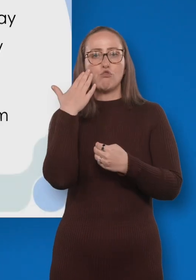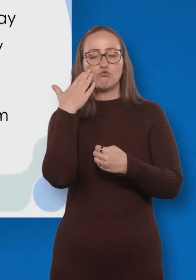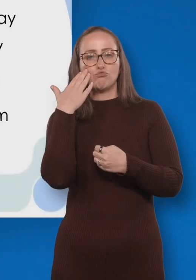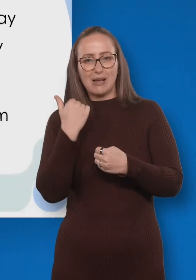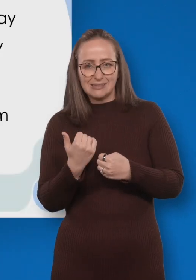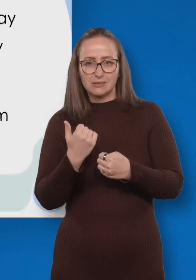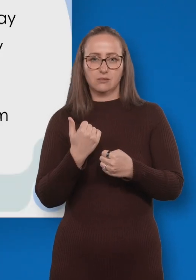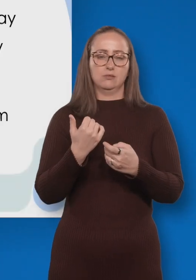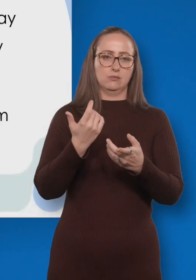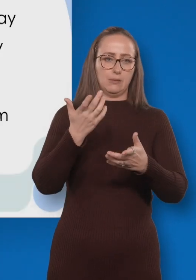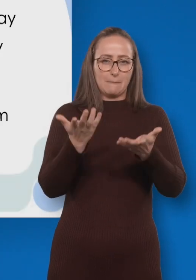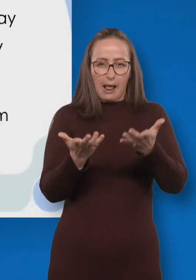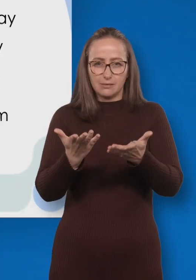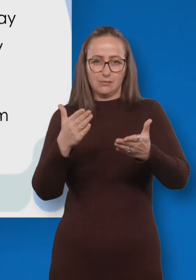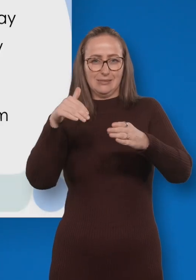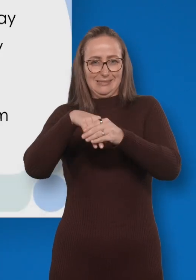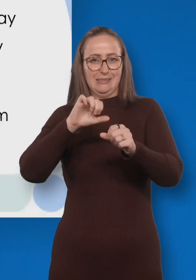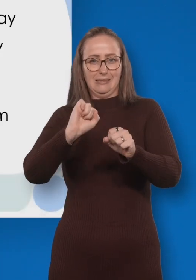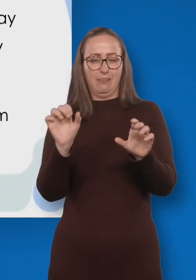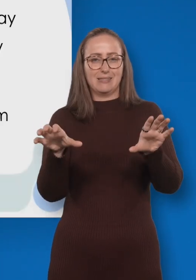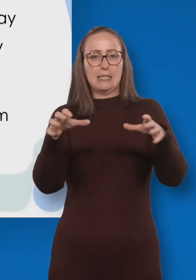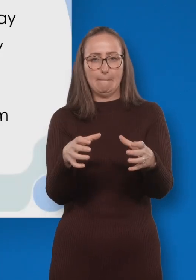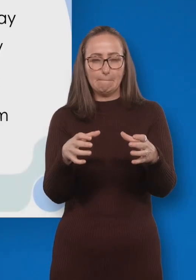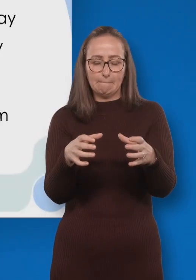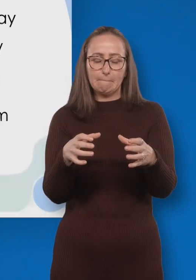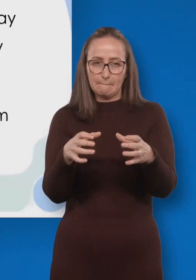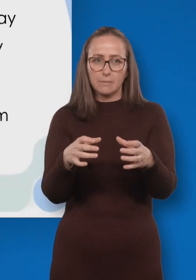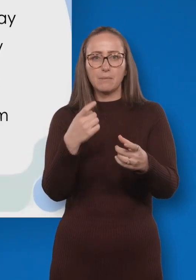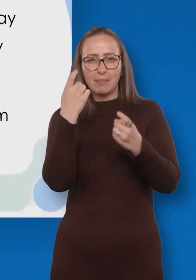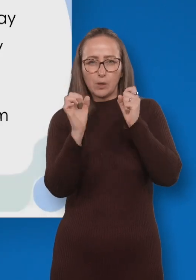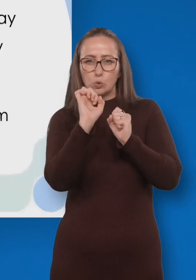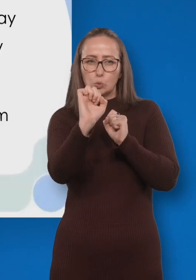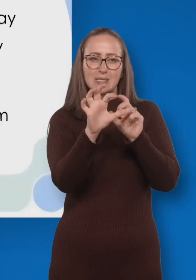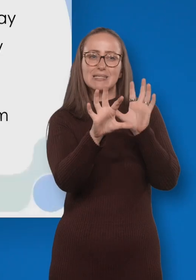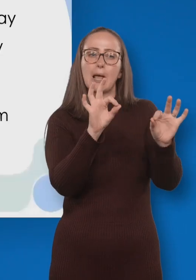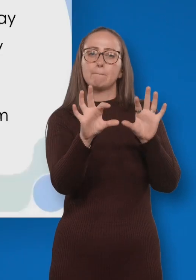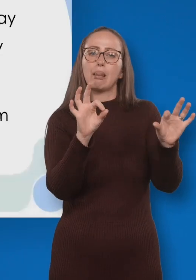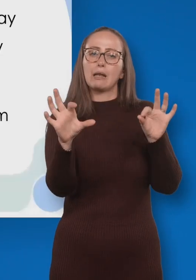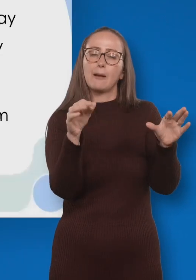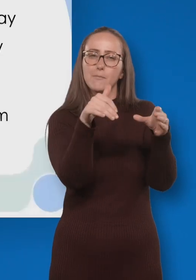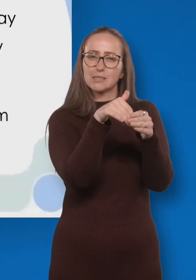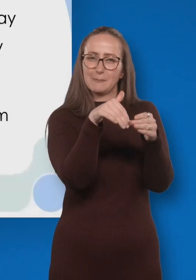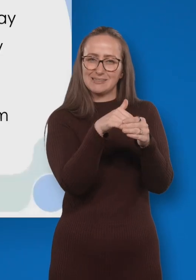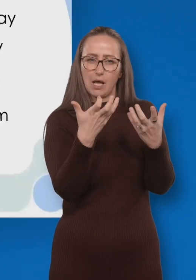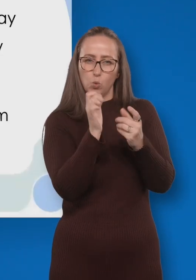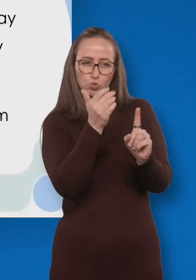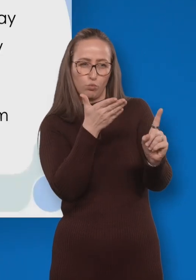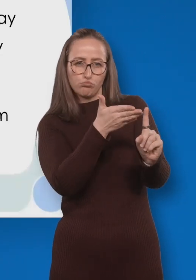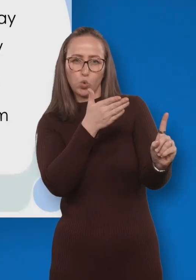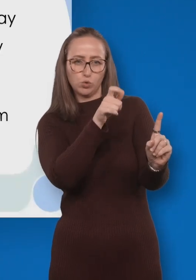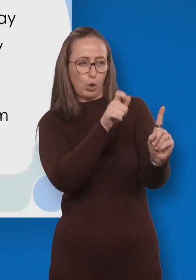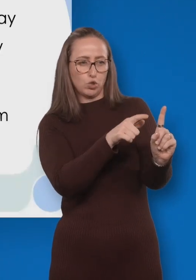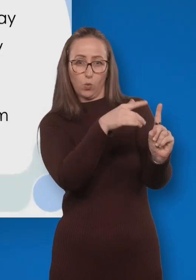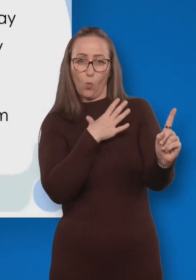research team, but also thinking about how that you're sampling participants, so how you're approaching people, recruiting people